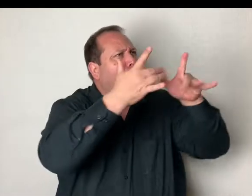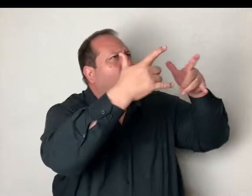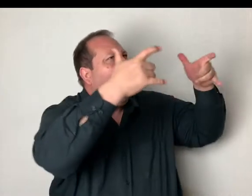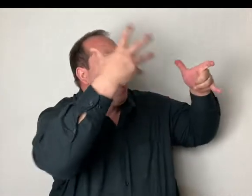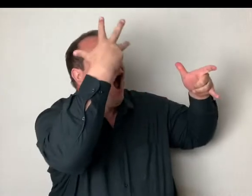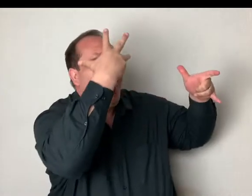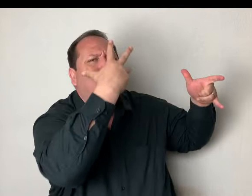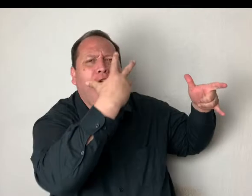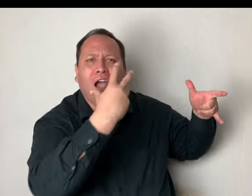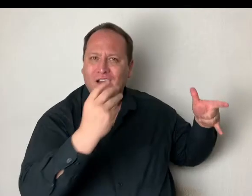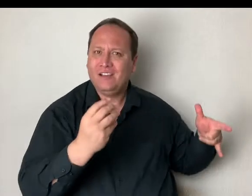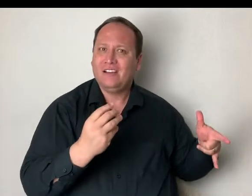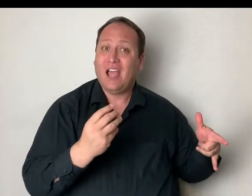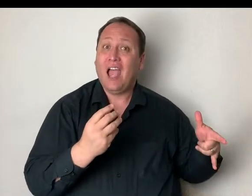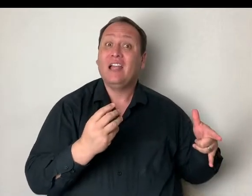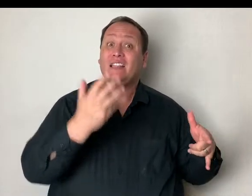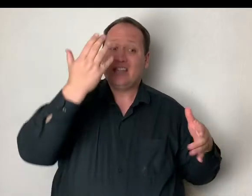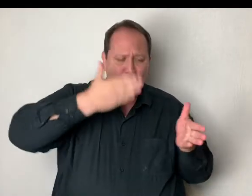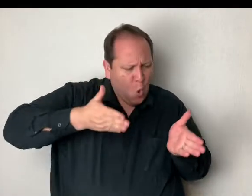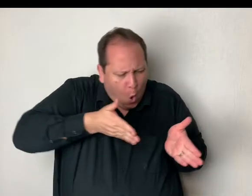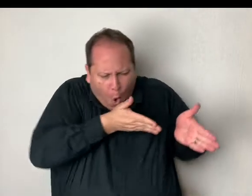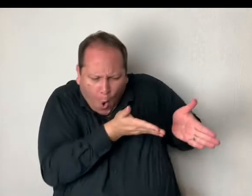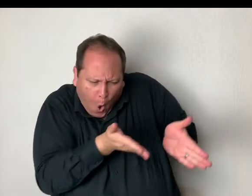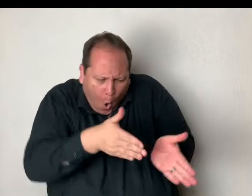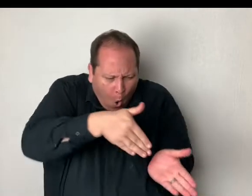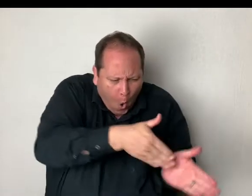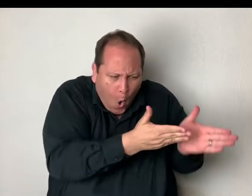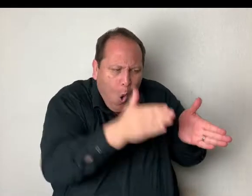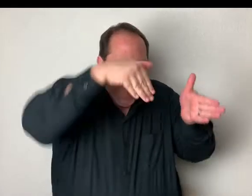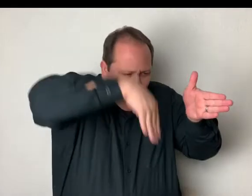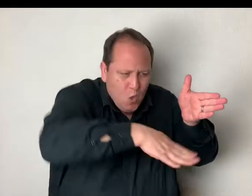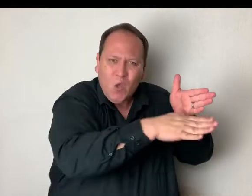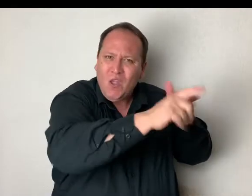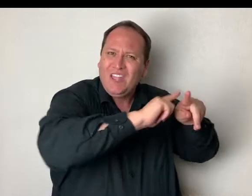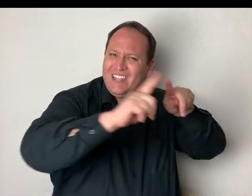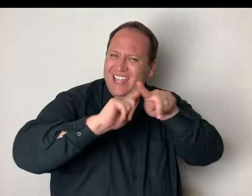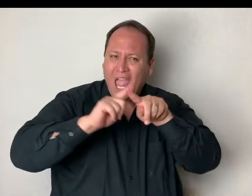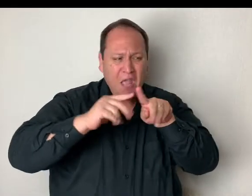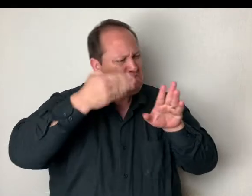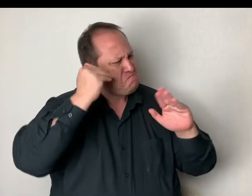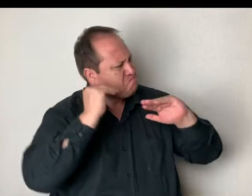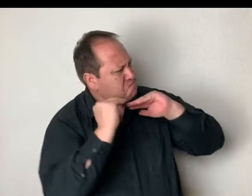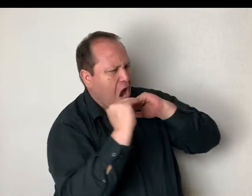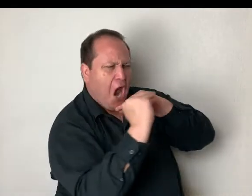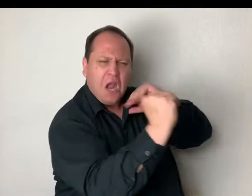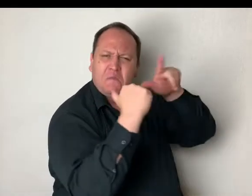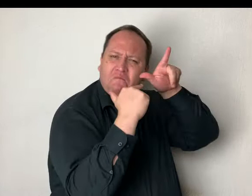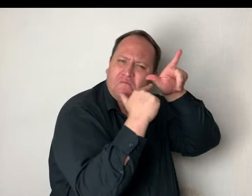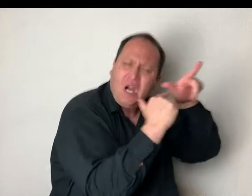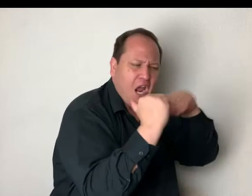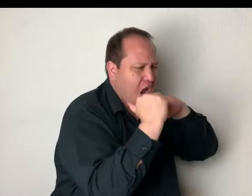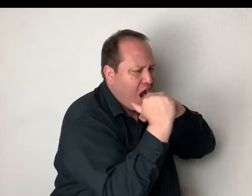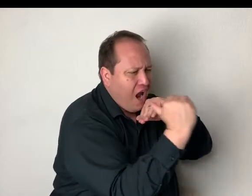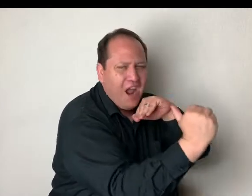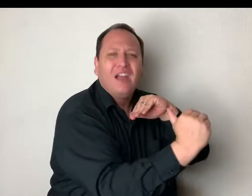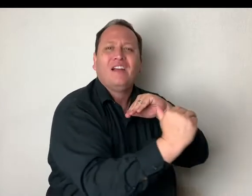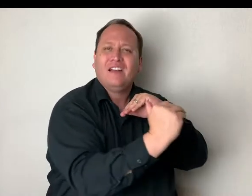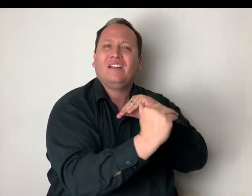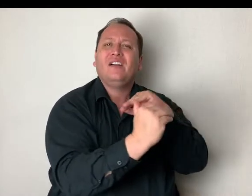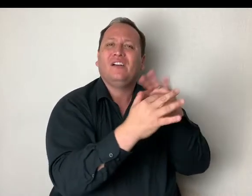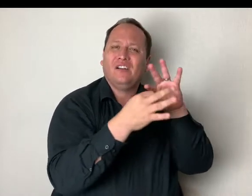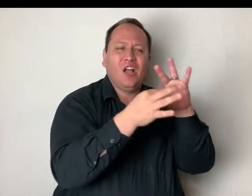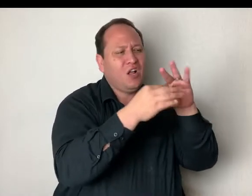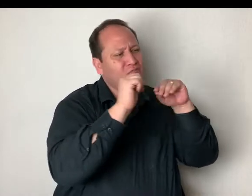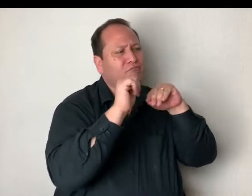canyons that used to run straight through unimpeded and might again one day soon, we hope. The